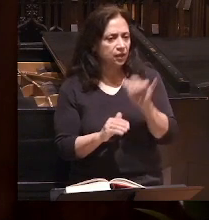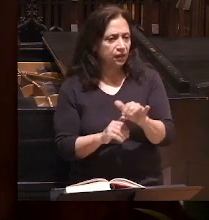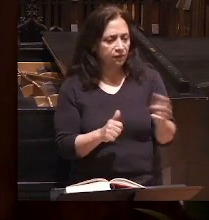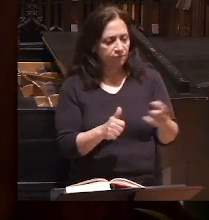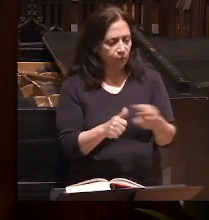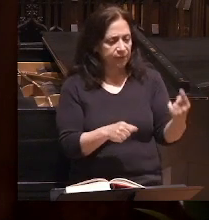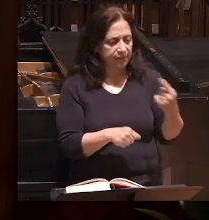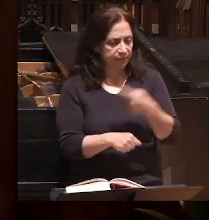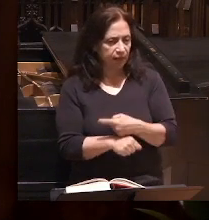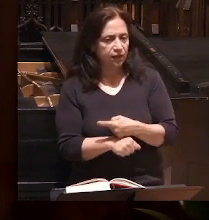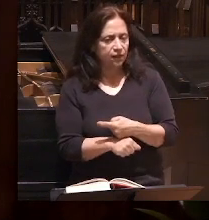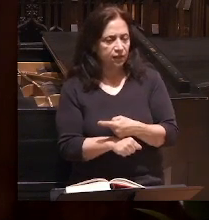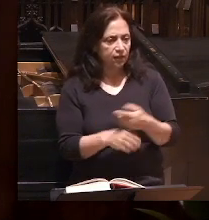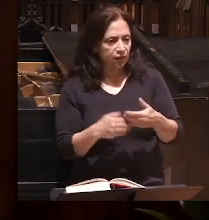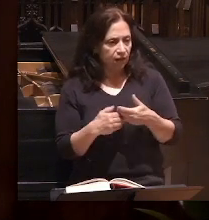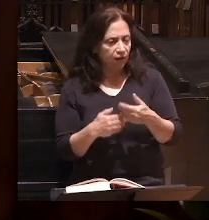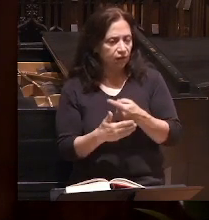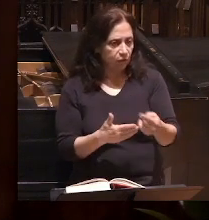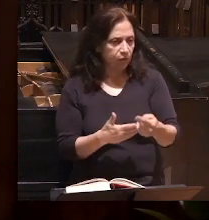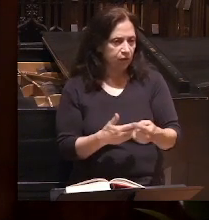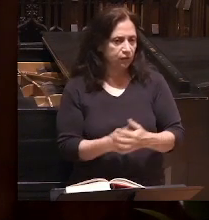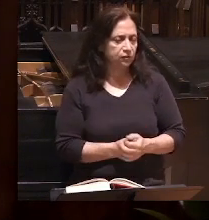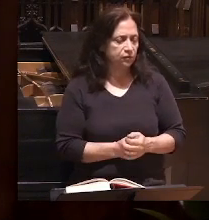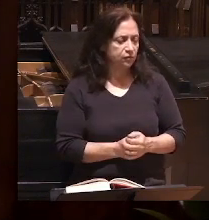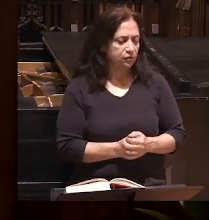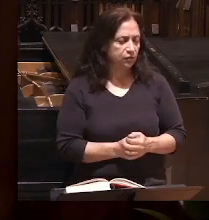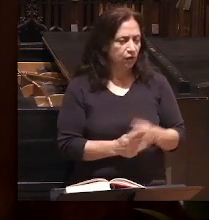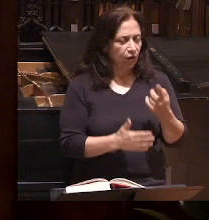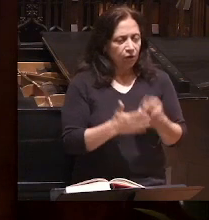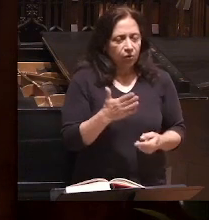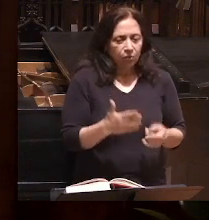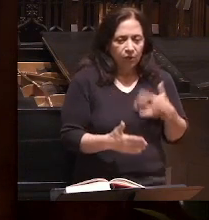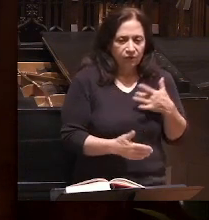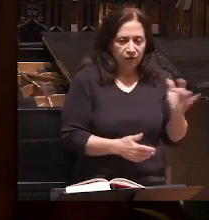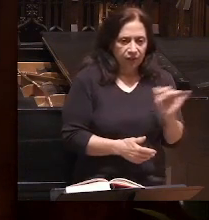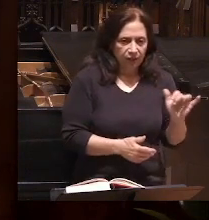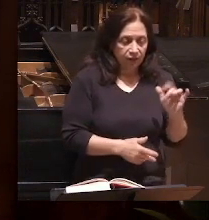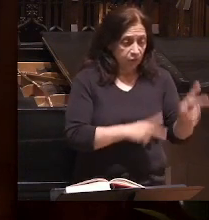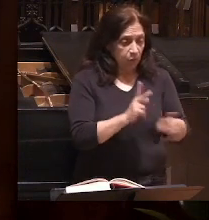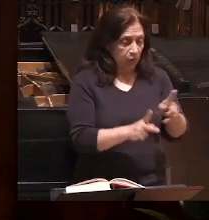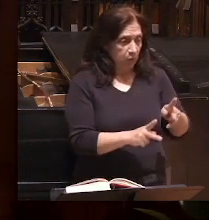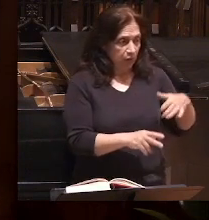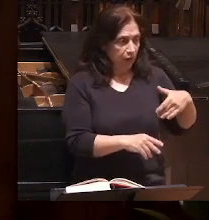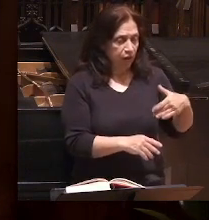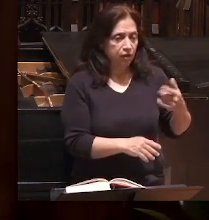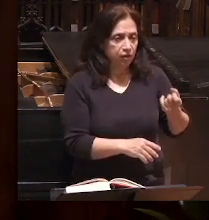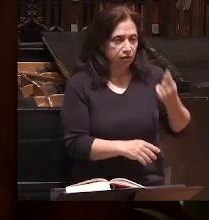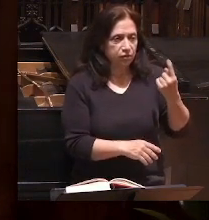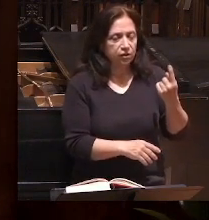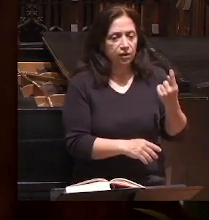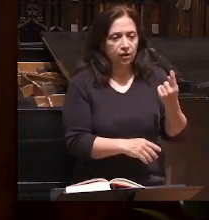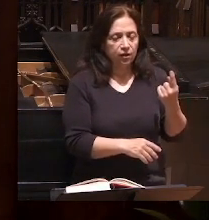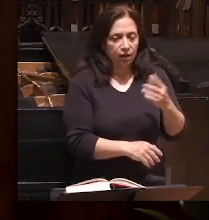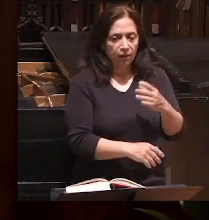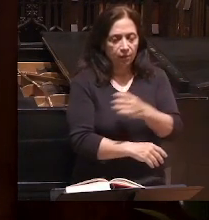first day of the week. What it was like for people who did not yet understand